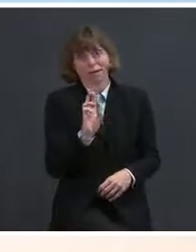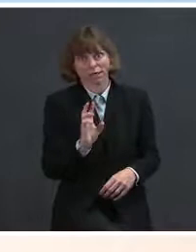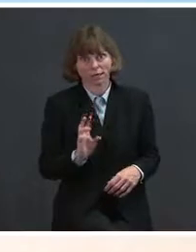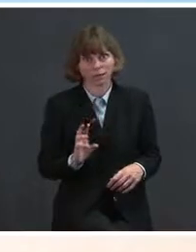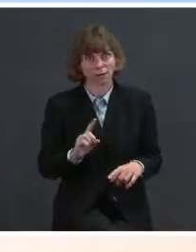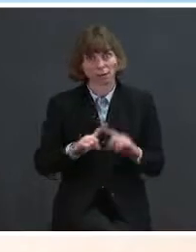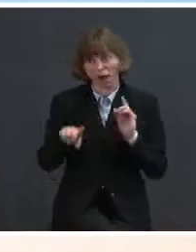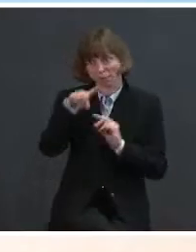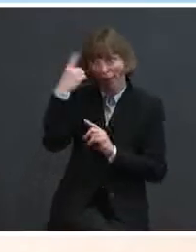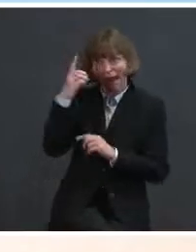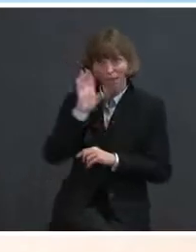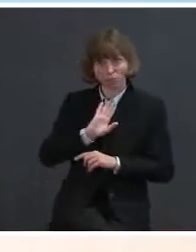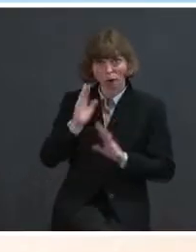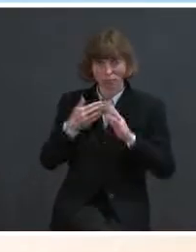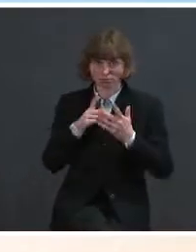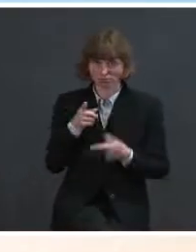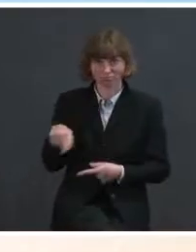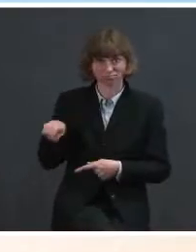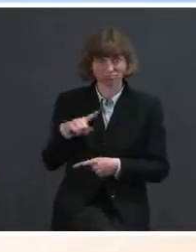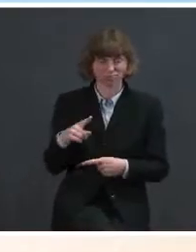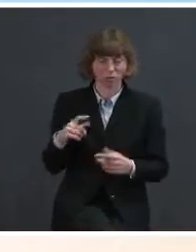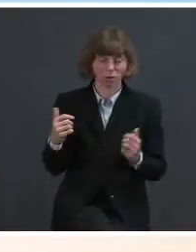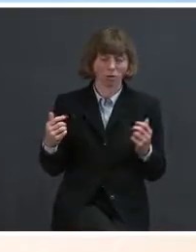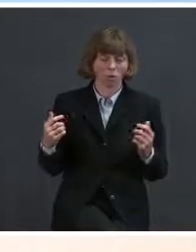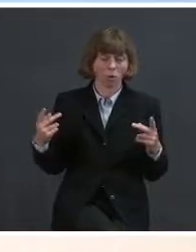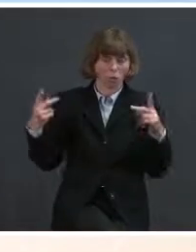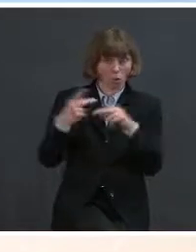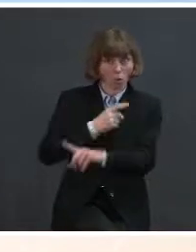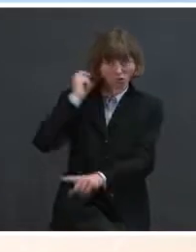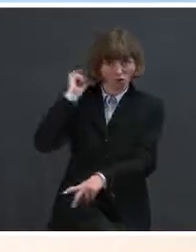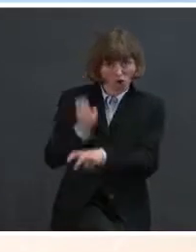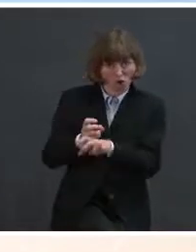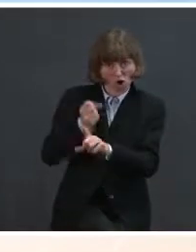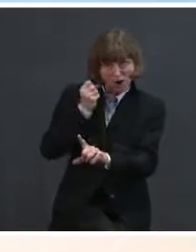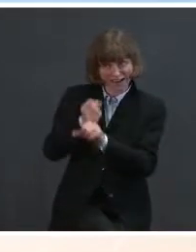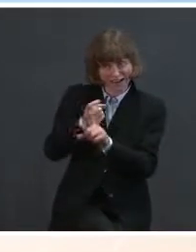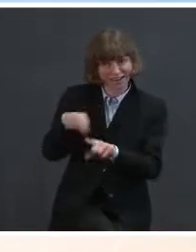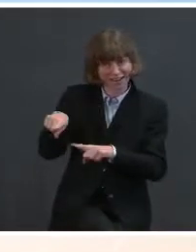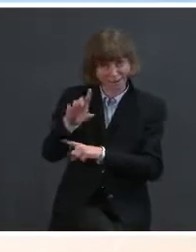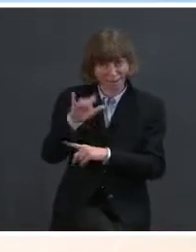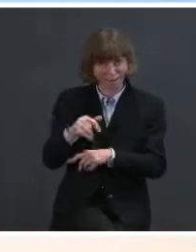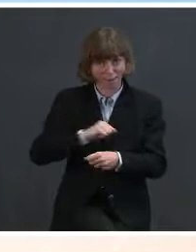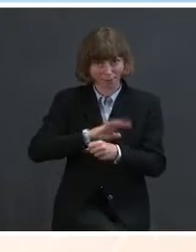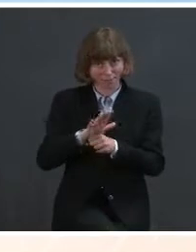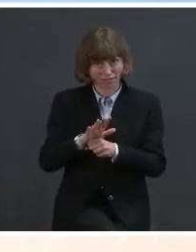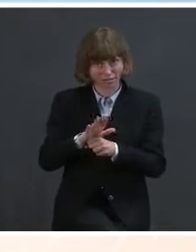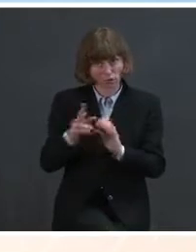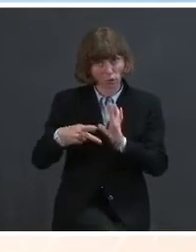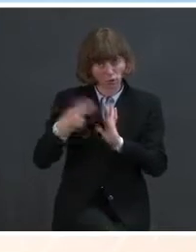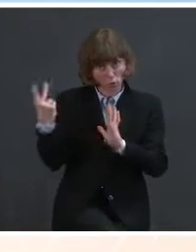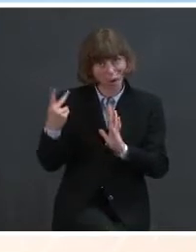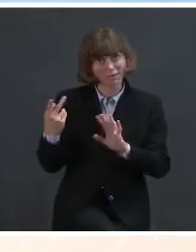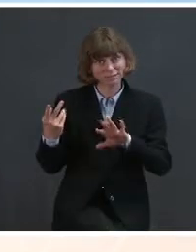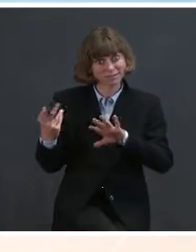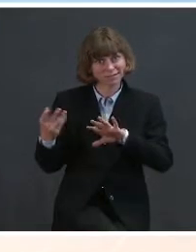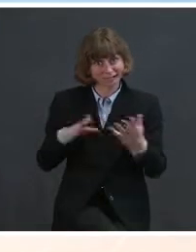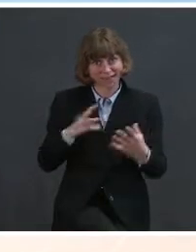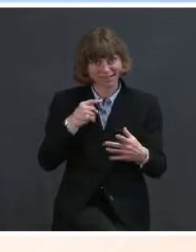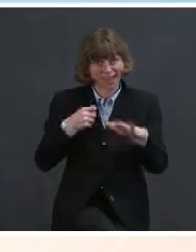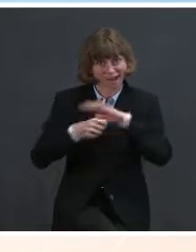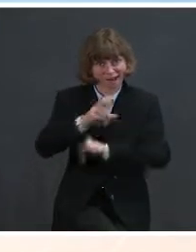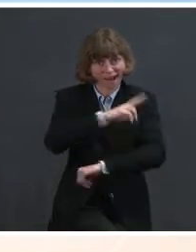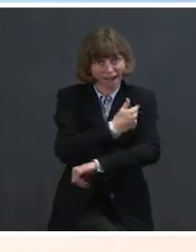brown communities are actually the hardest hit by the pandemic, 2 times more deaths and hospitalizations. Also communities where there is high levels of